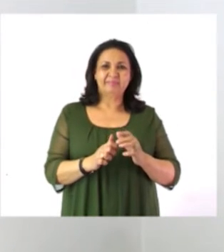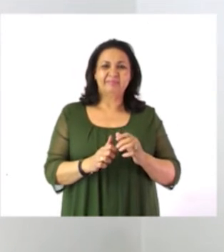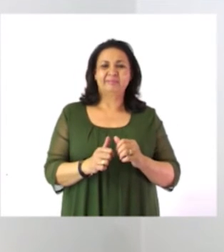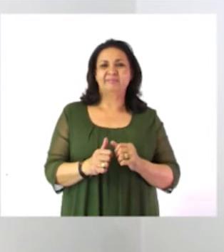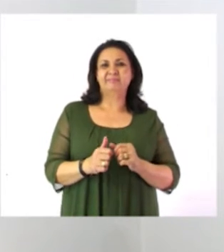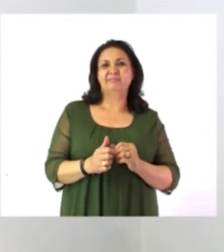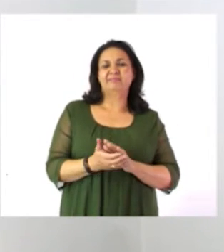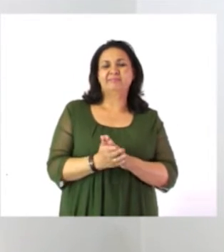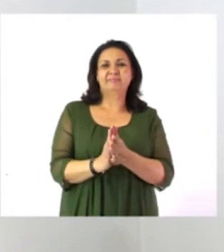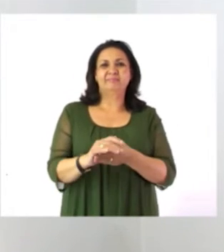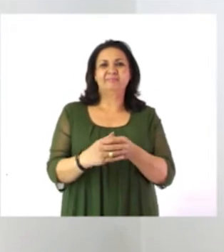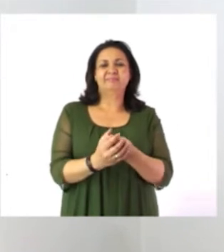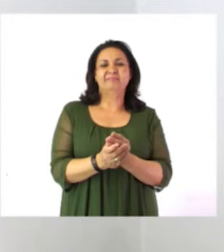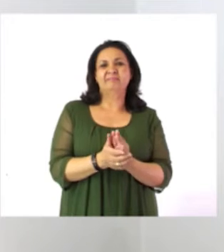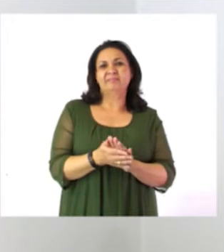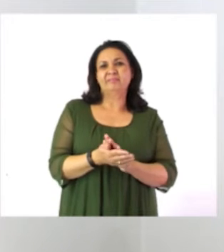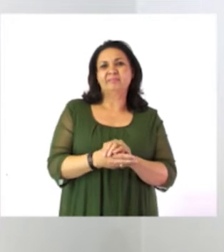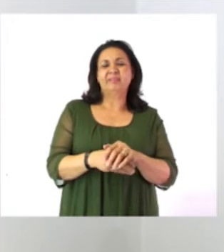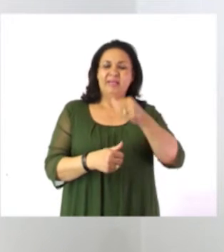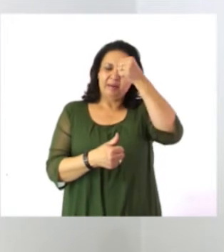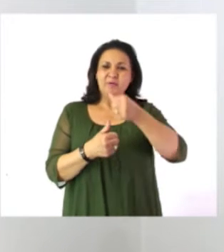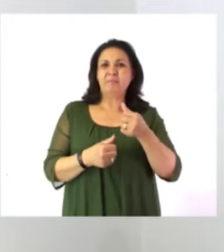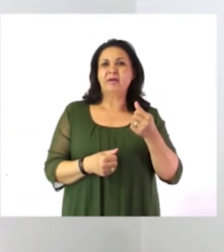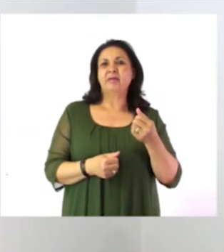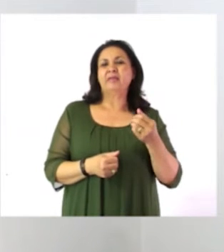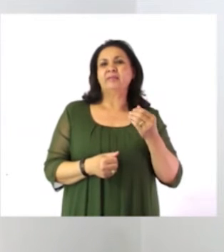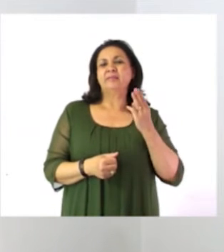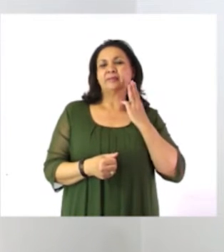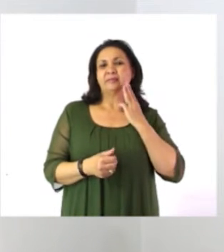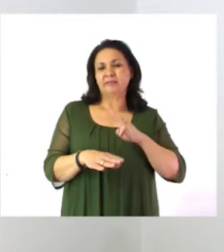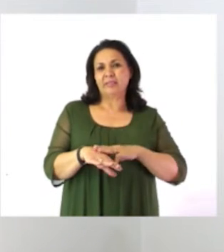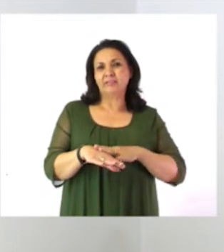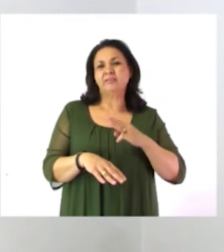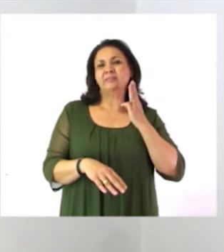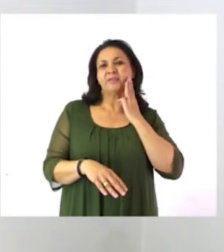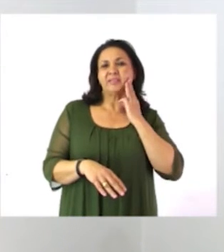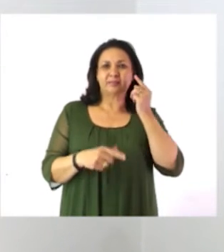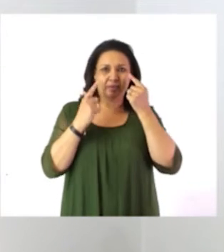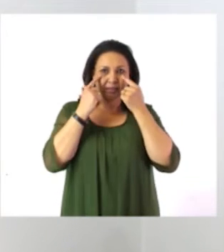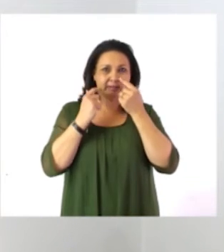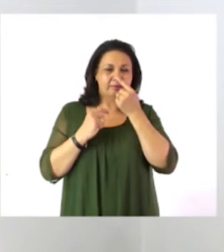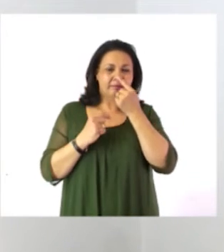always to avoid touching your face, your eyes, your nose and your mouth.